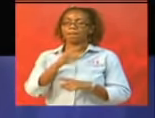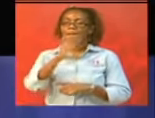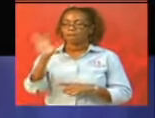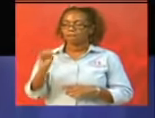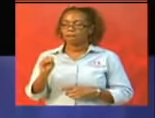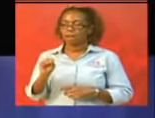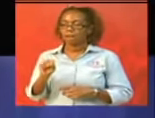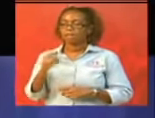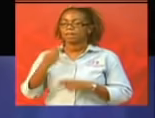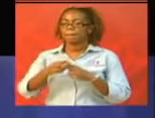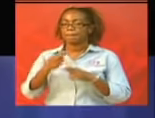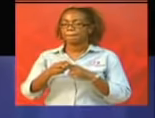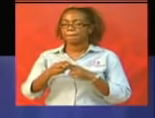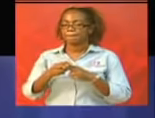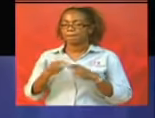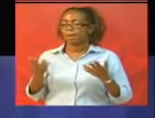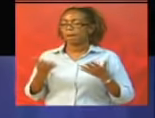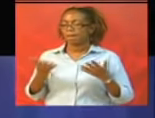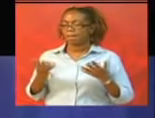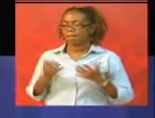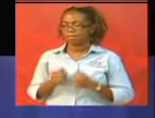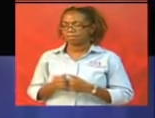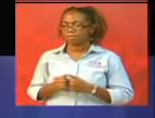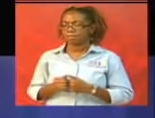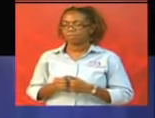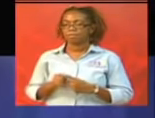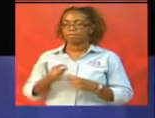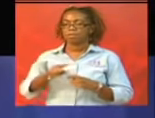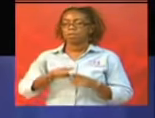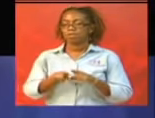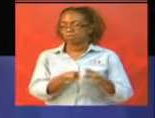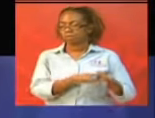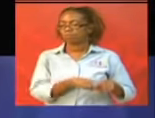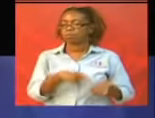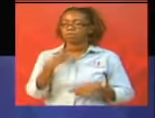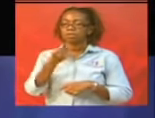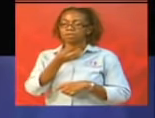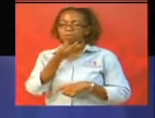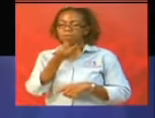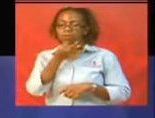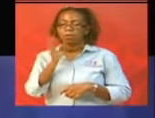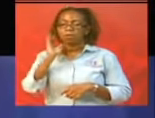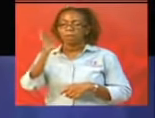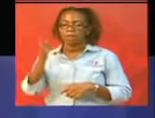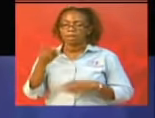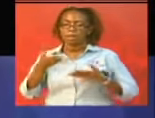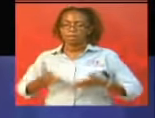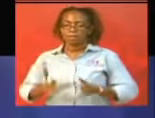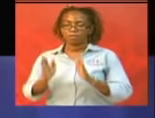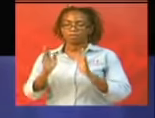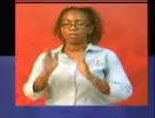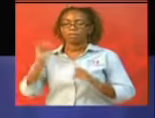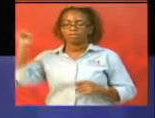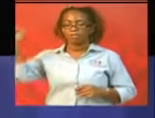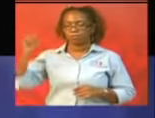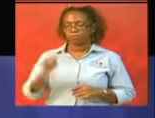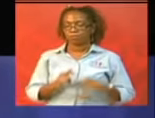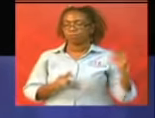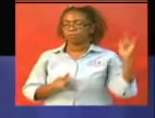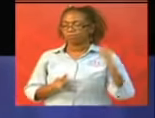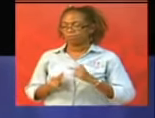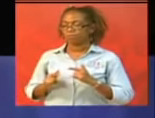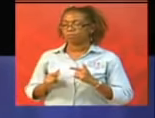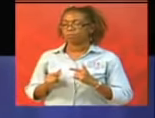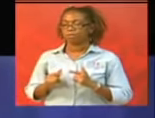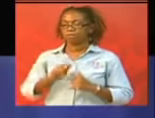question, now that there is talk of reopening the borders within the coming weeks, I mean, while there are sections of the population who are